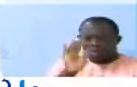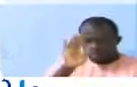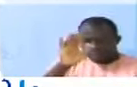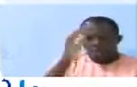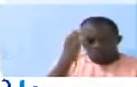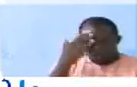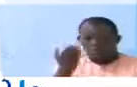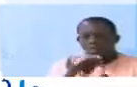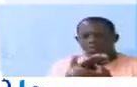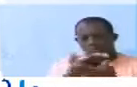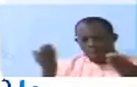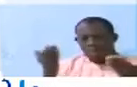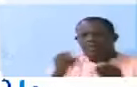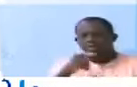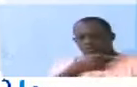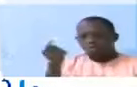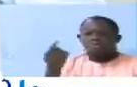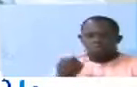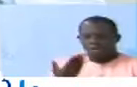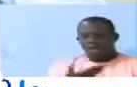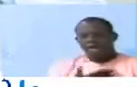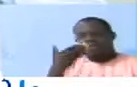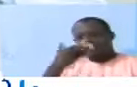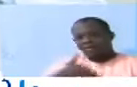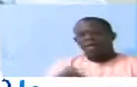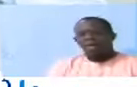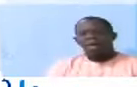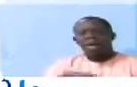All right. And then what happened after